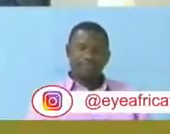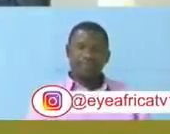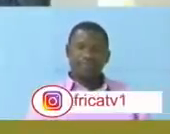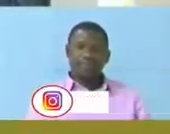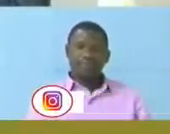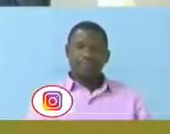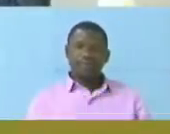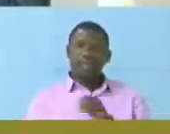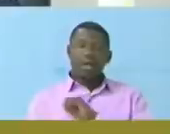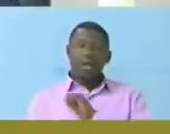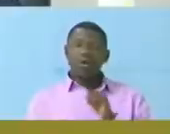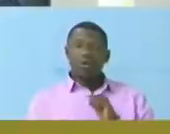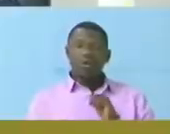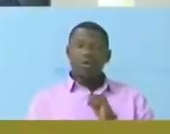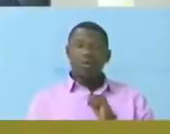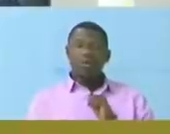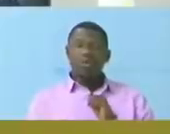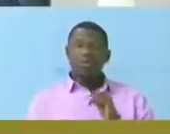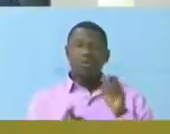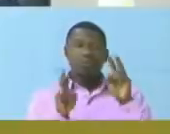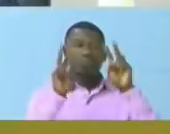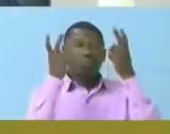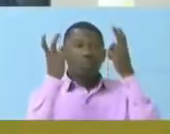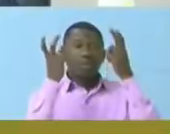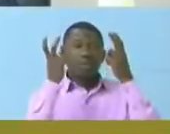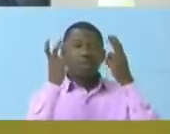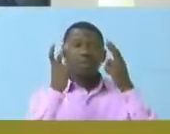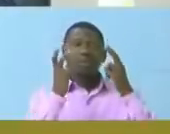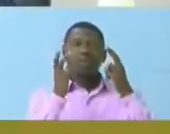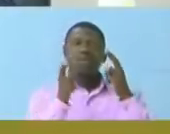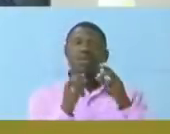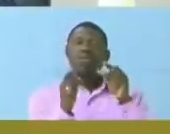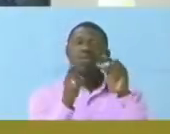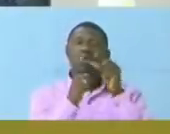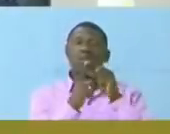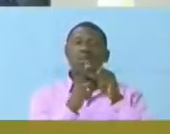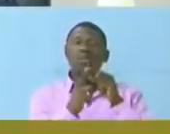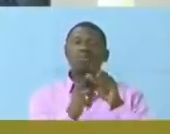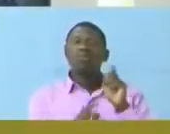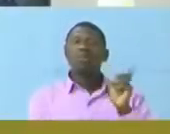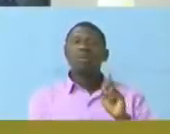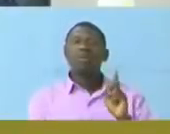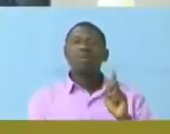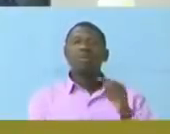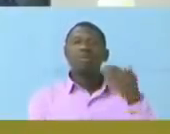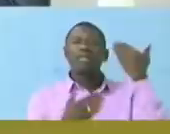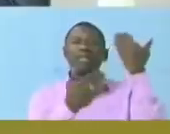Our mantra here is never again shall these things happen in our country.